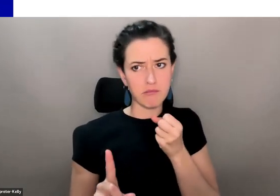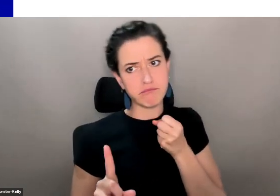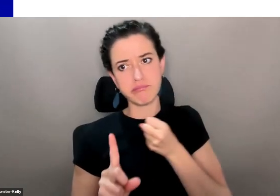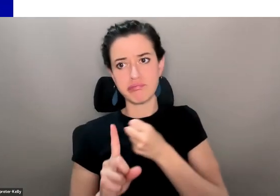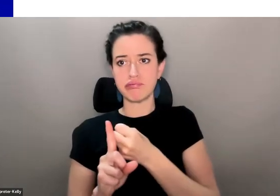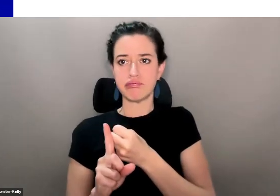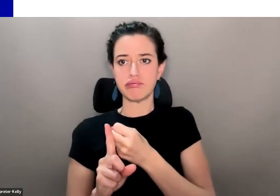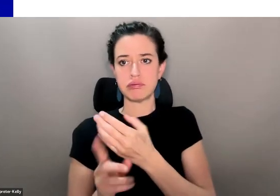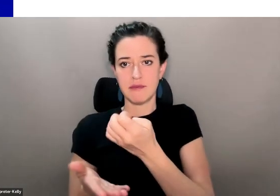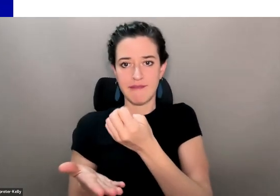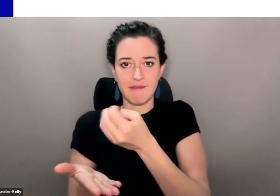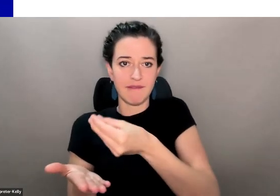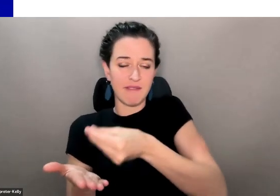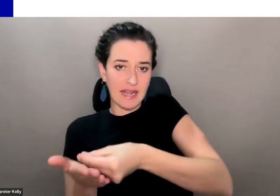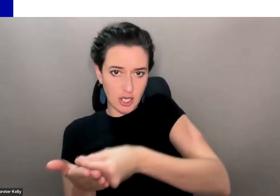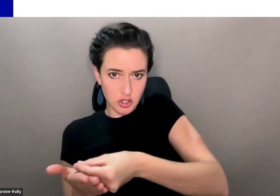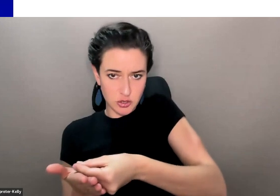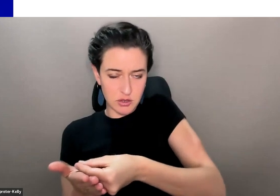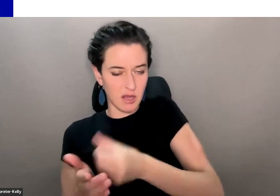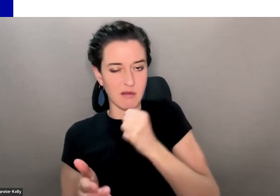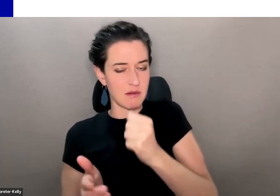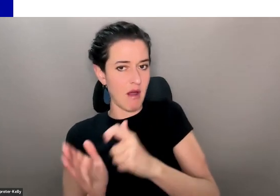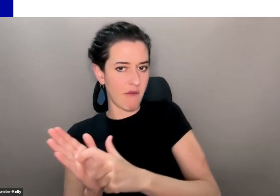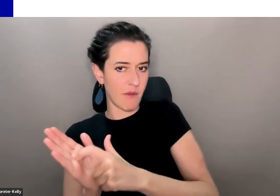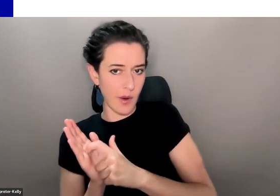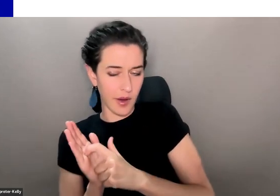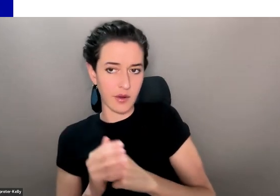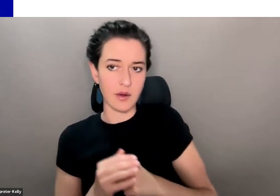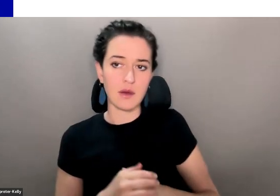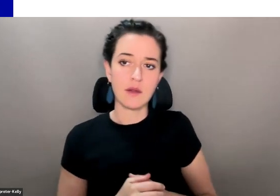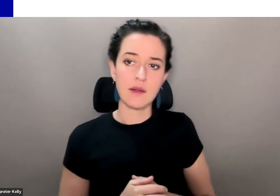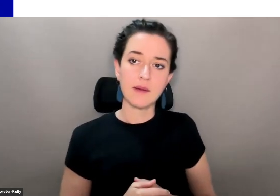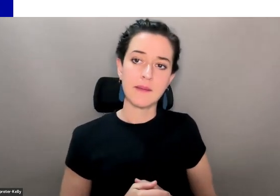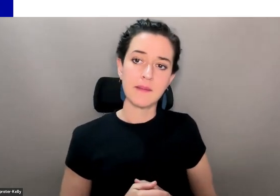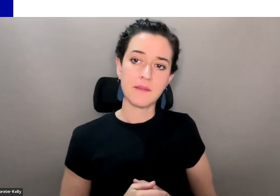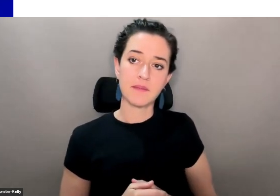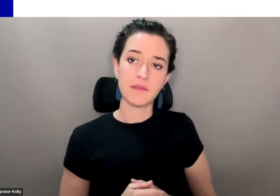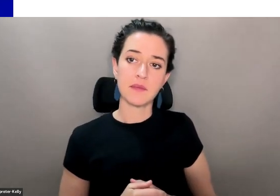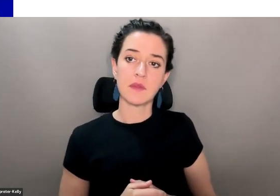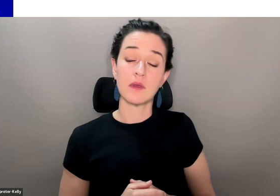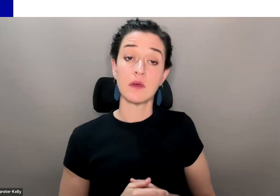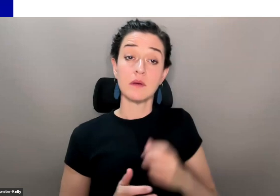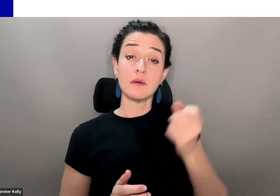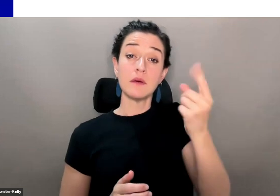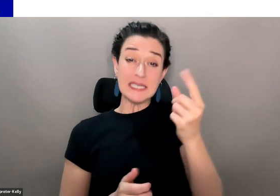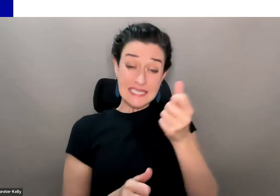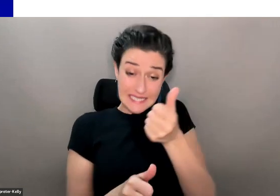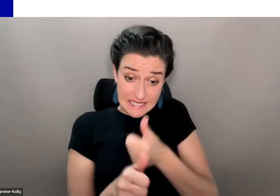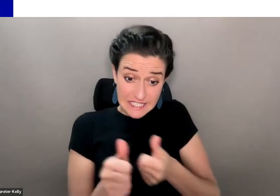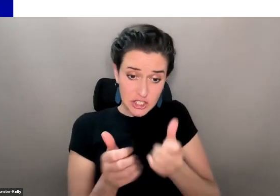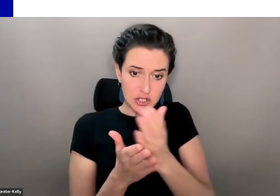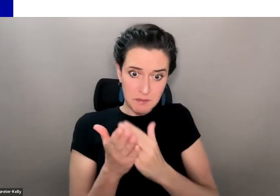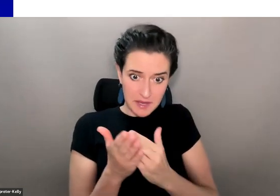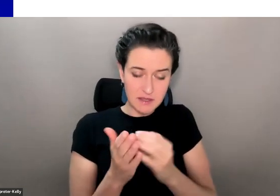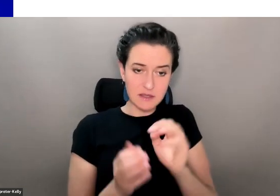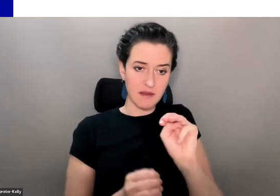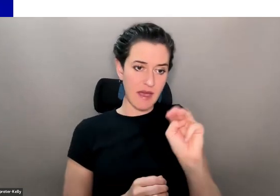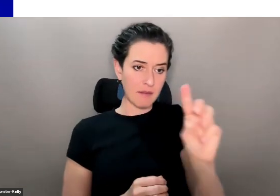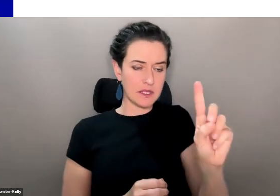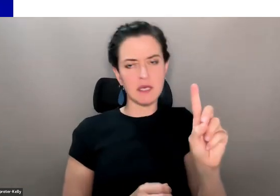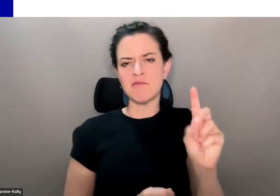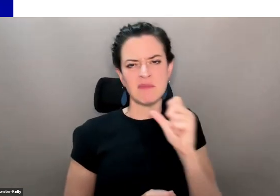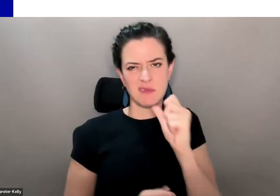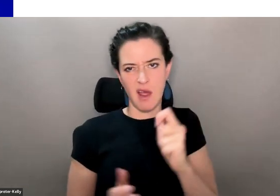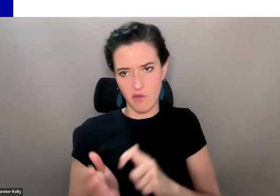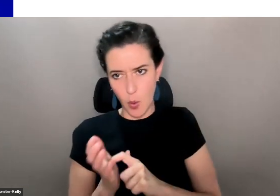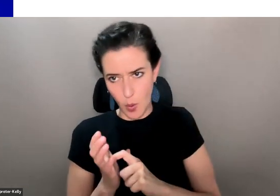or administrative burden. Recipients are not required to make each piece of MDE accessible and are not required to acquire MDE